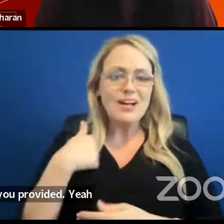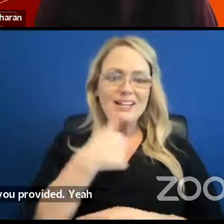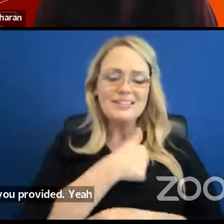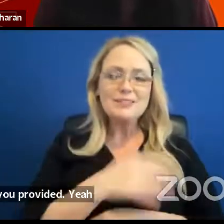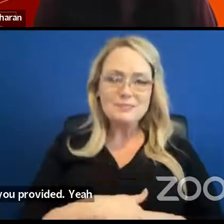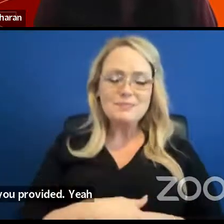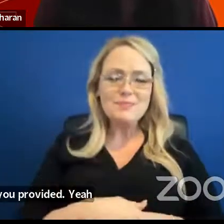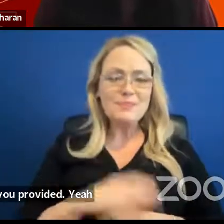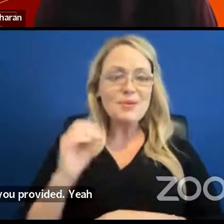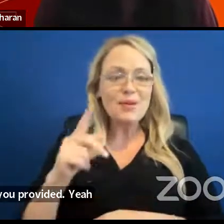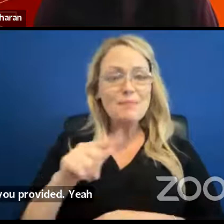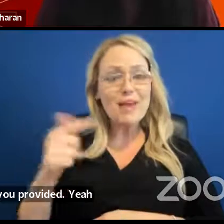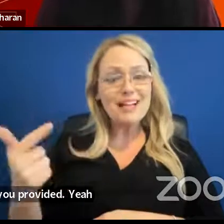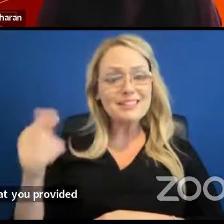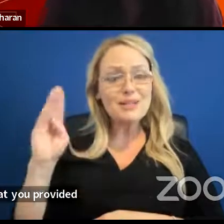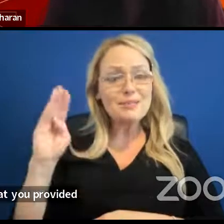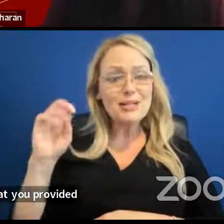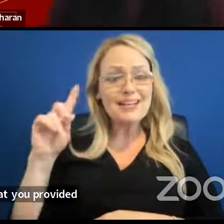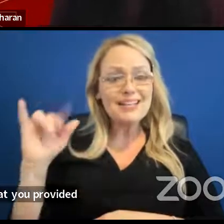I'll pass it back to you, Brittany.